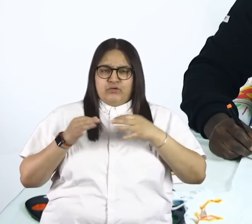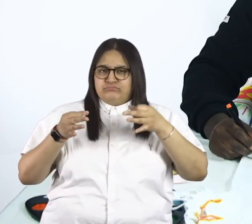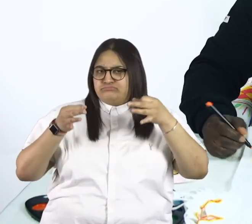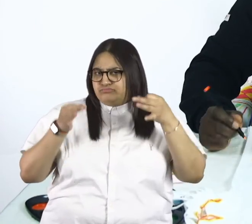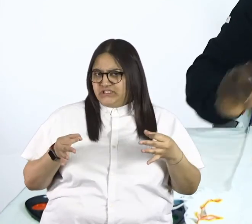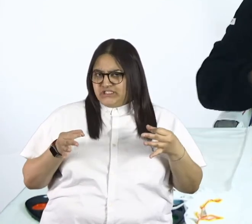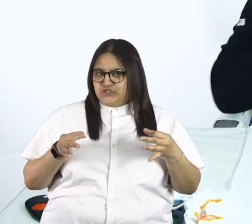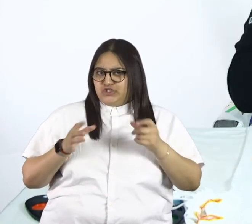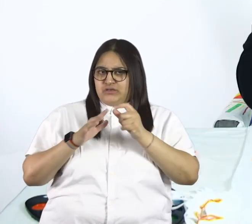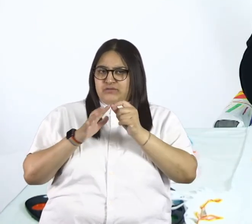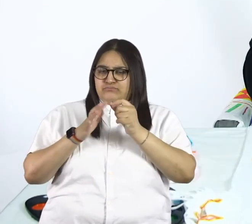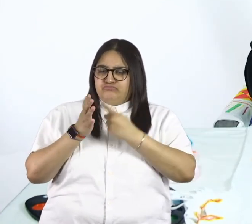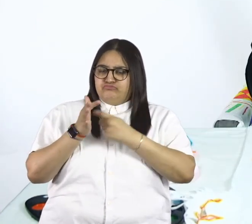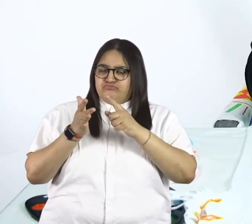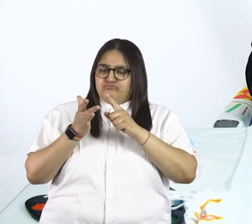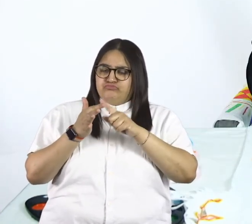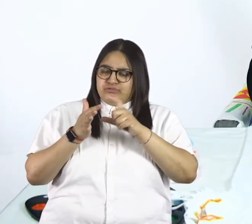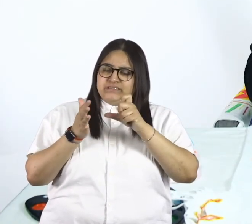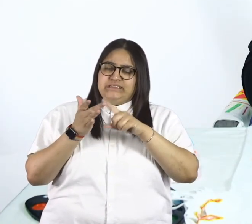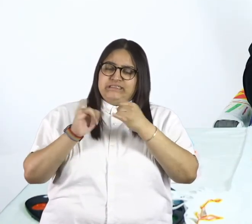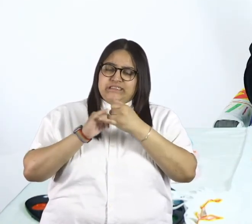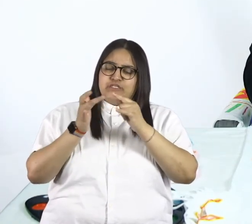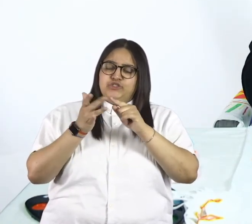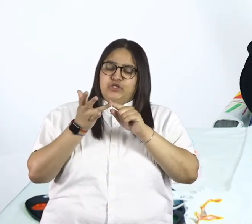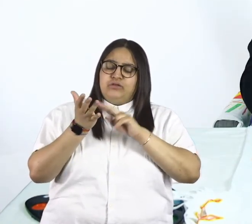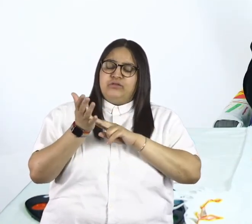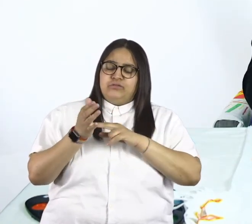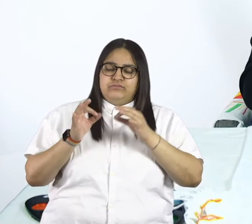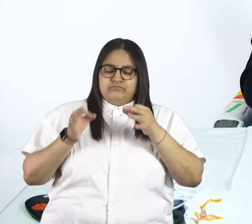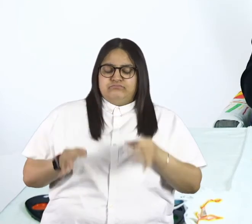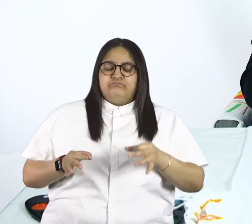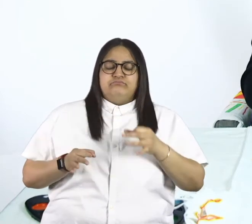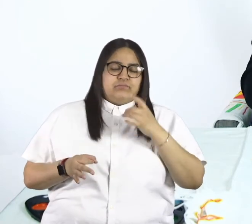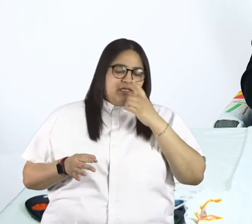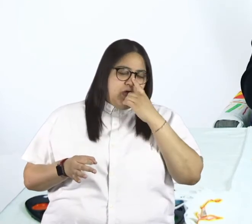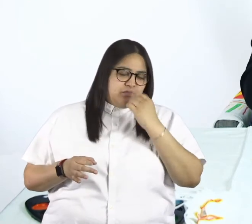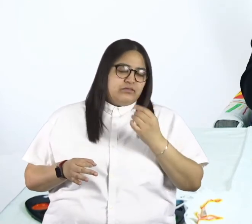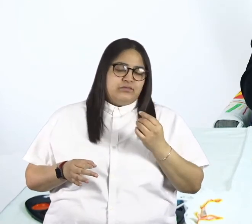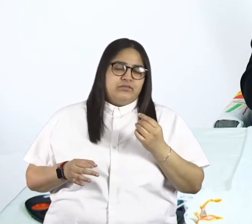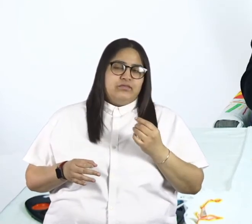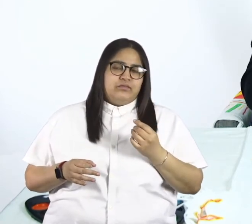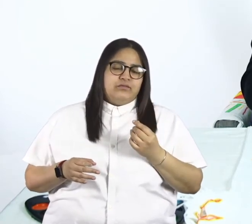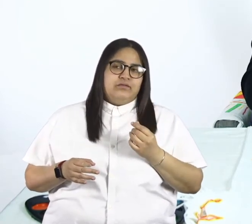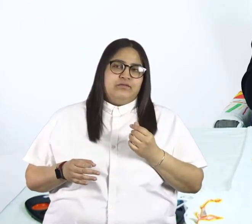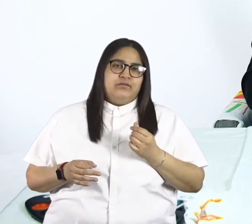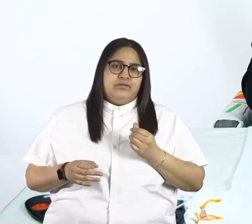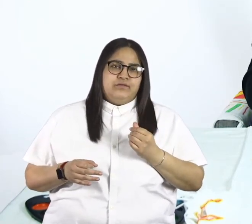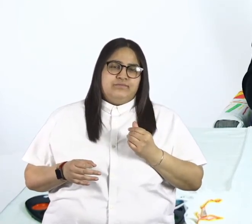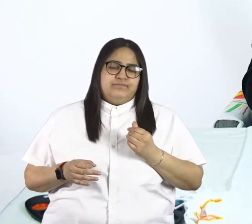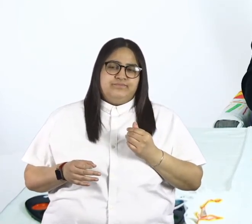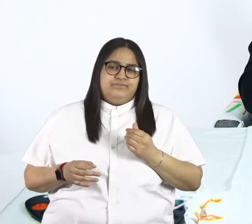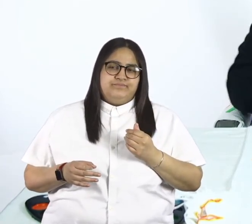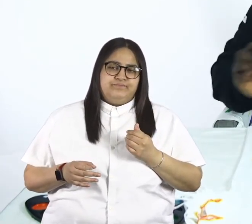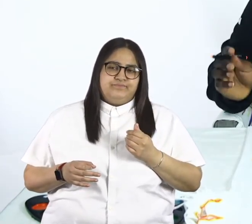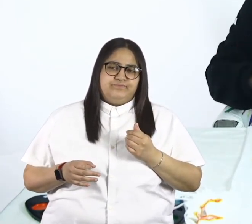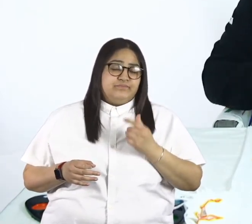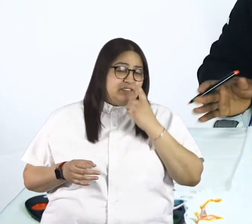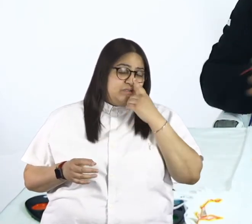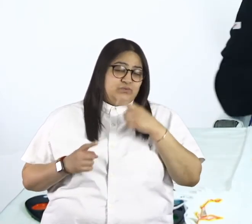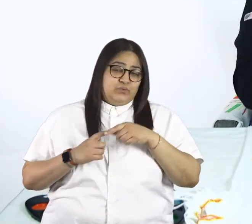which is someone who likes things done symmetrical and in a particular way, then you can choose